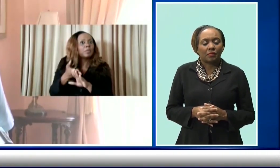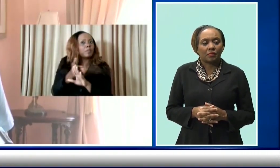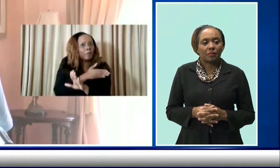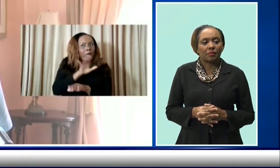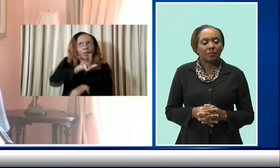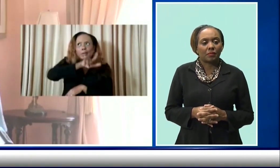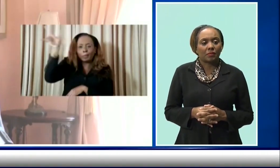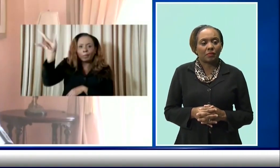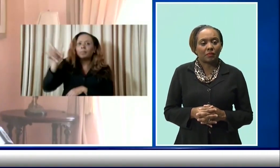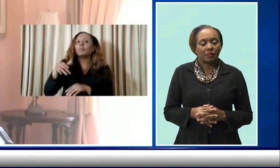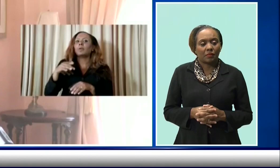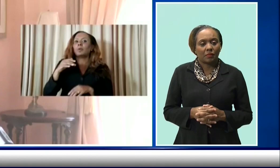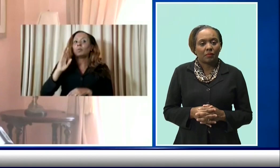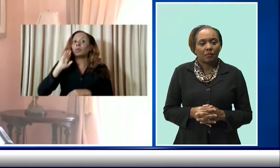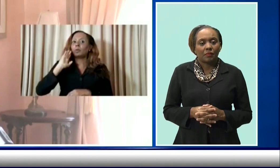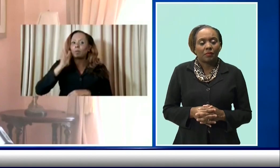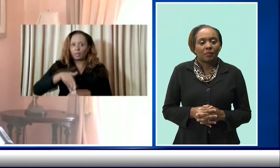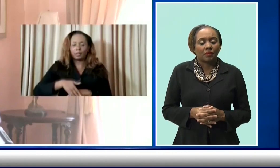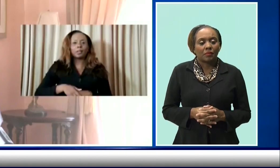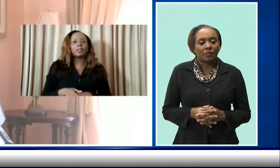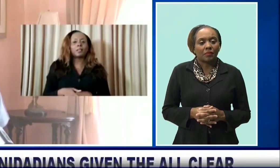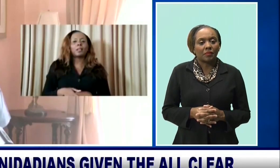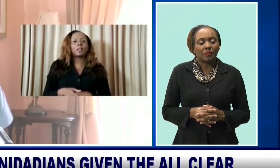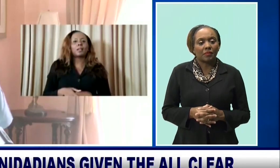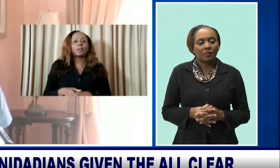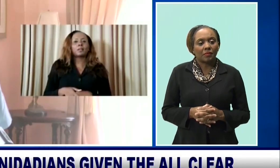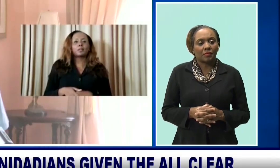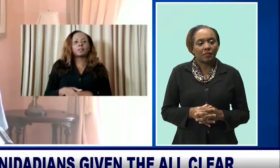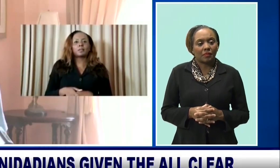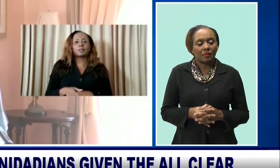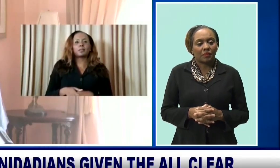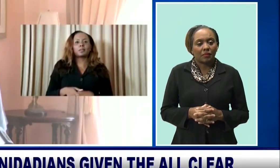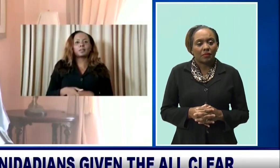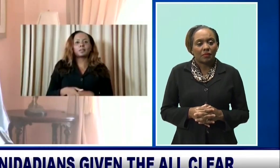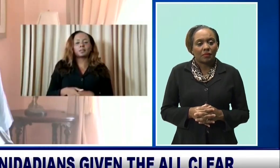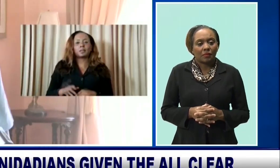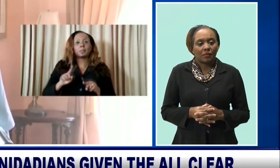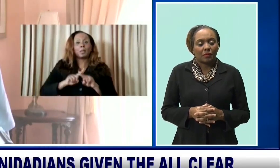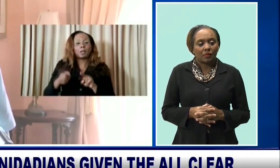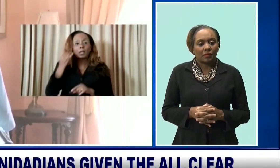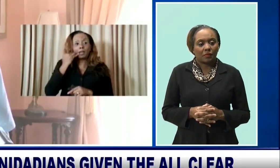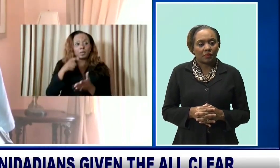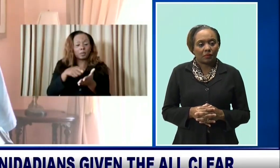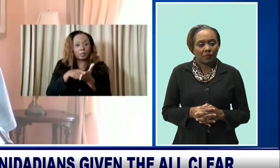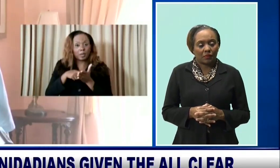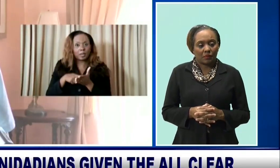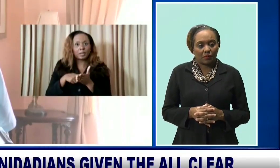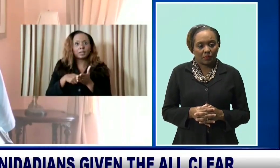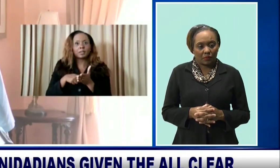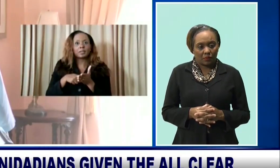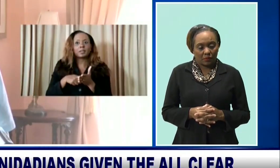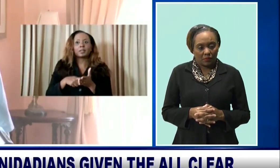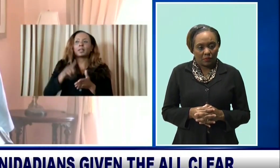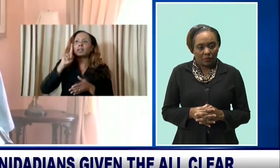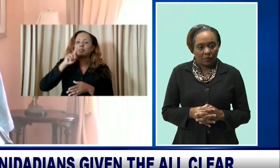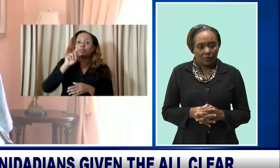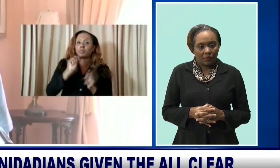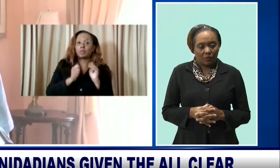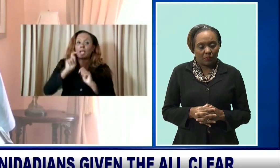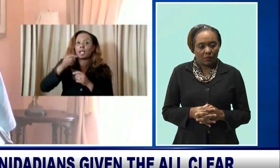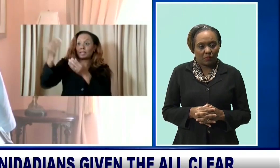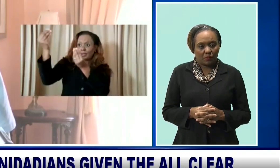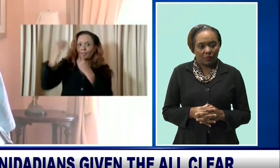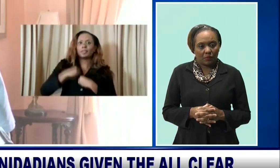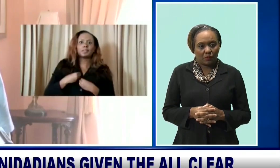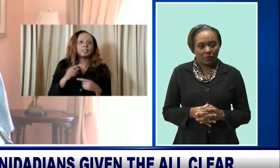then that can be facilitated, obviously, but we have asked if that is required, that the appropriate number of test kits be made available to